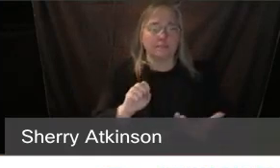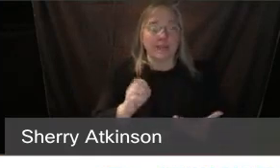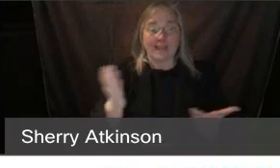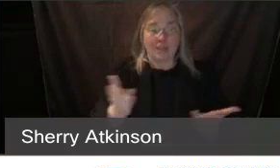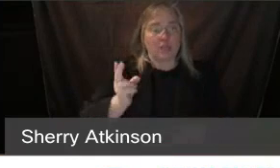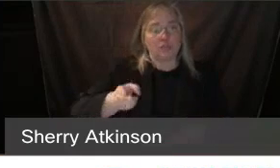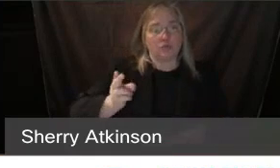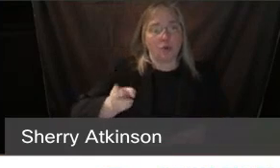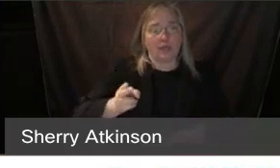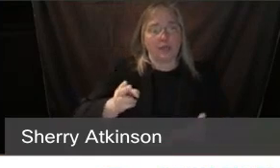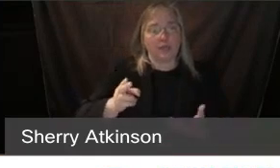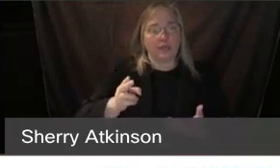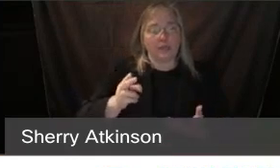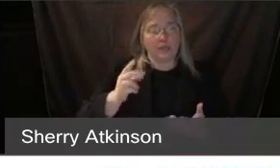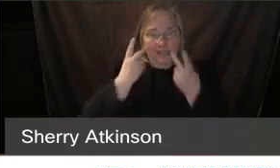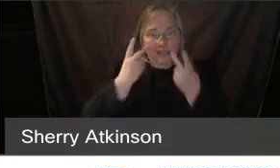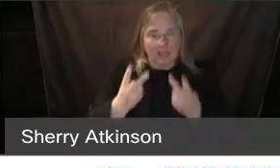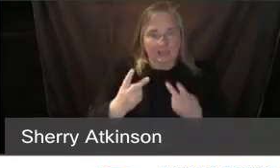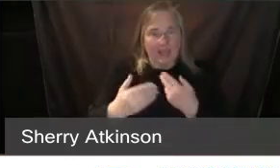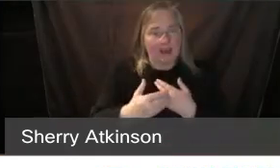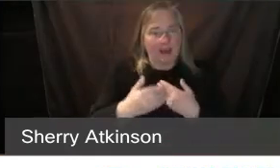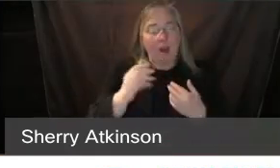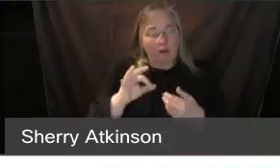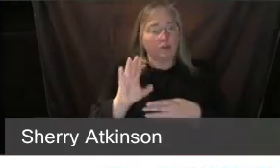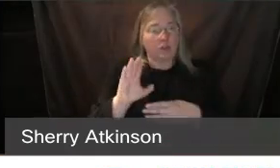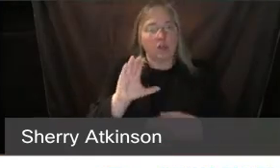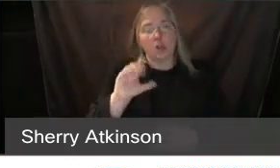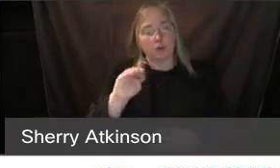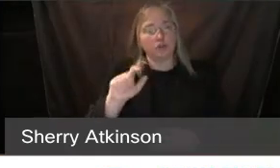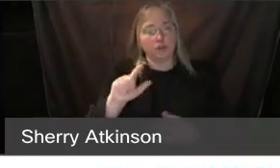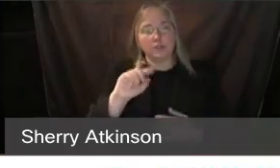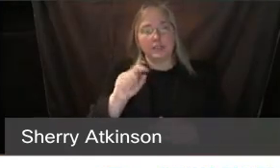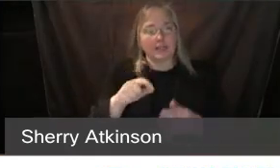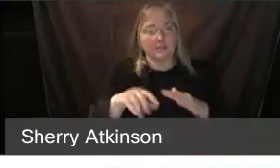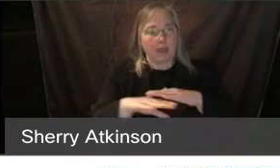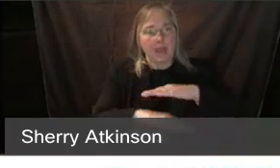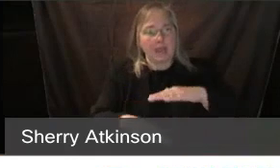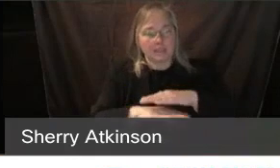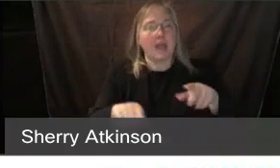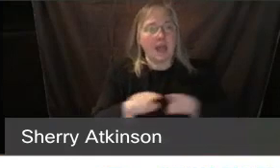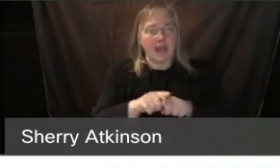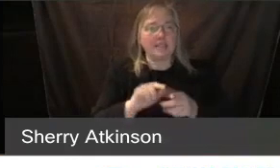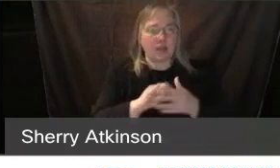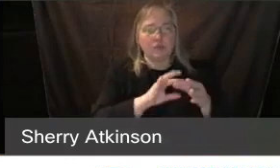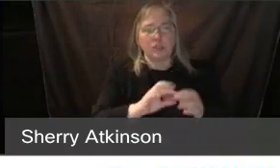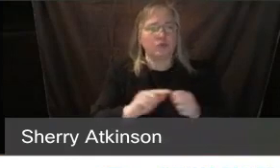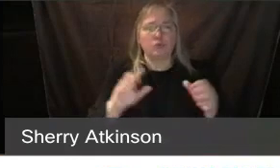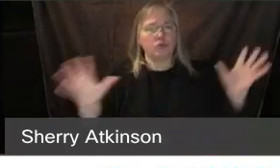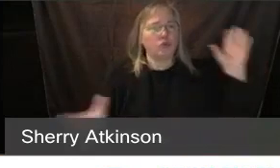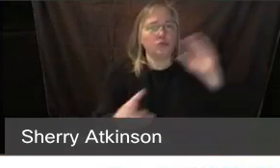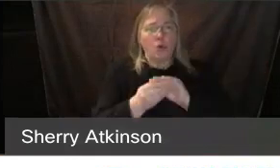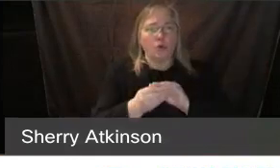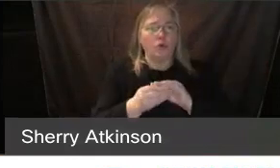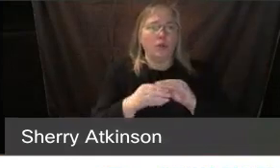historic glance of the commercial tax base as it relates to the total assessable